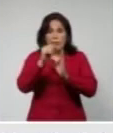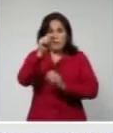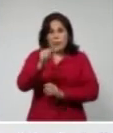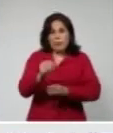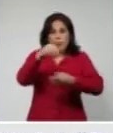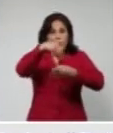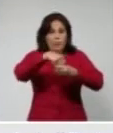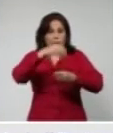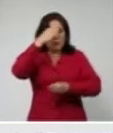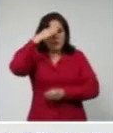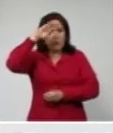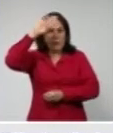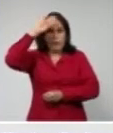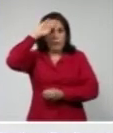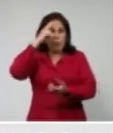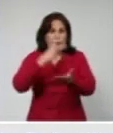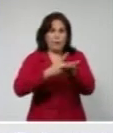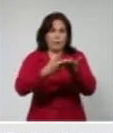1.93,